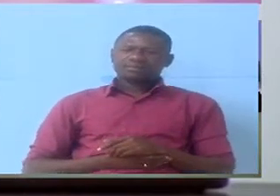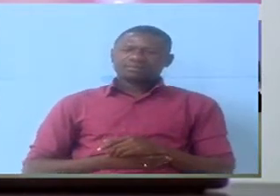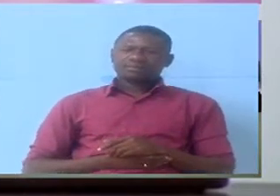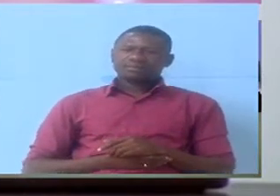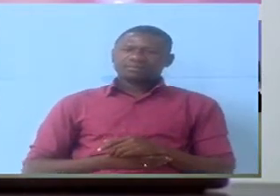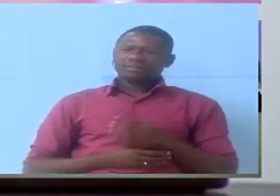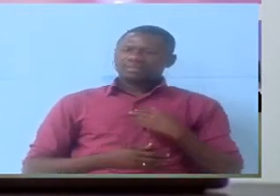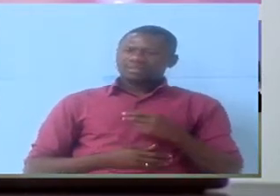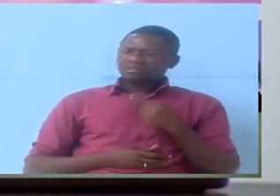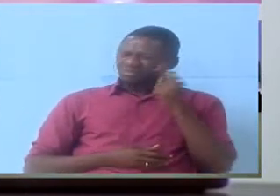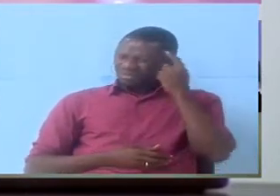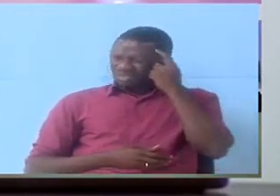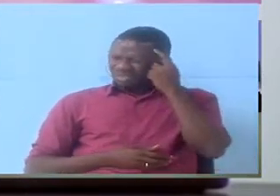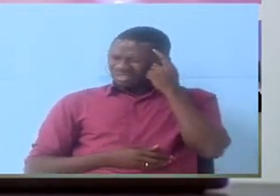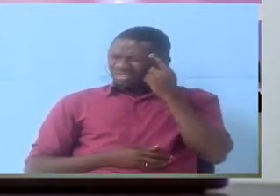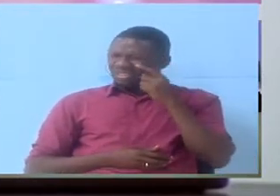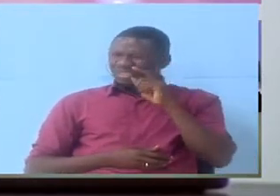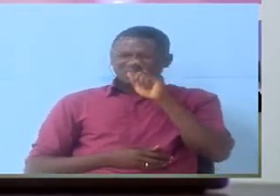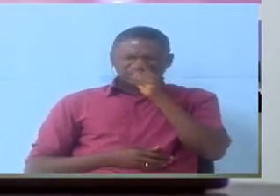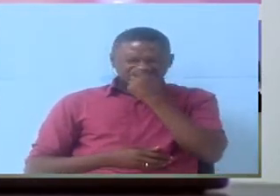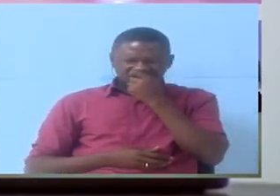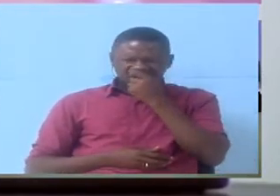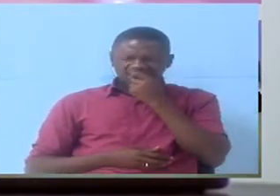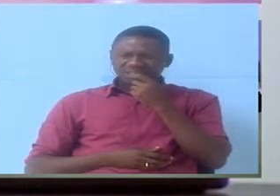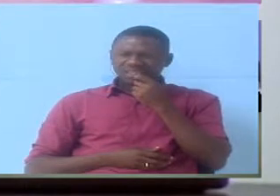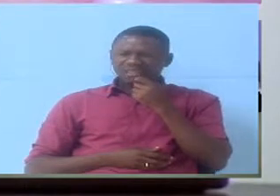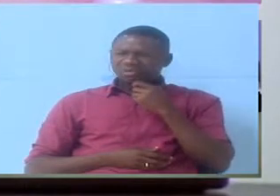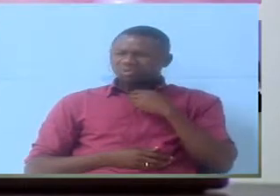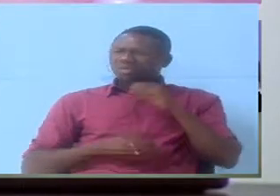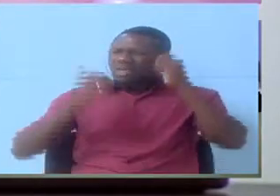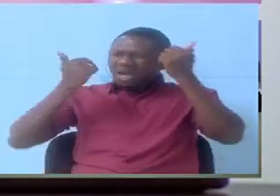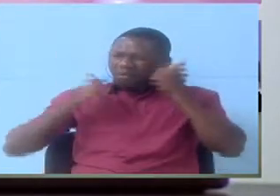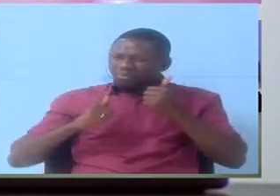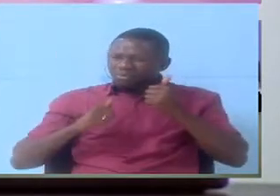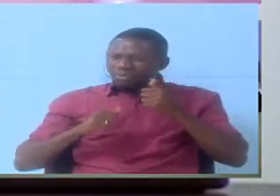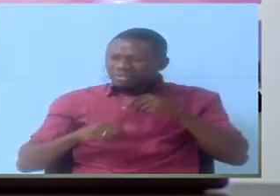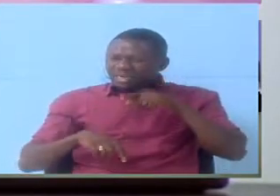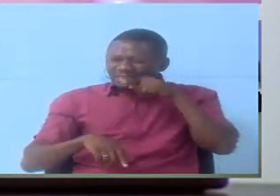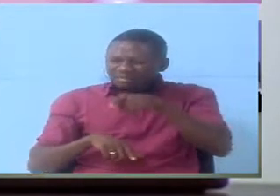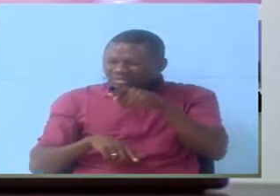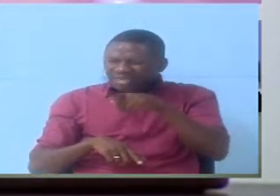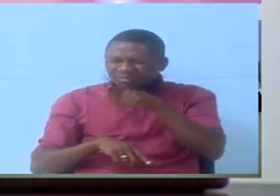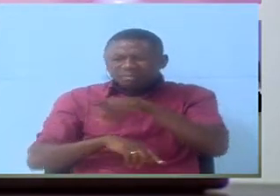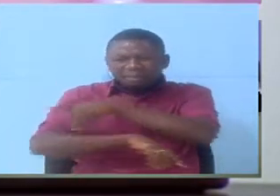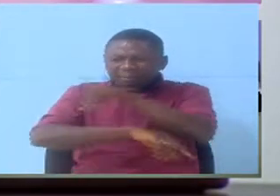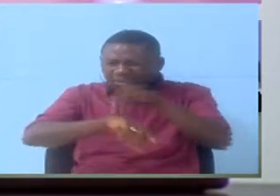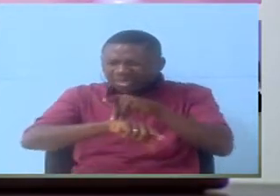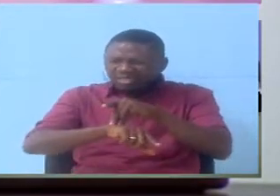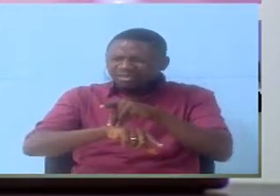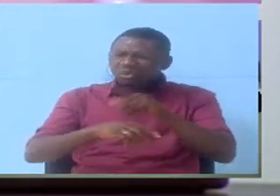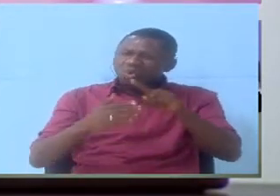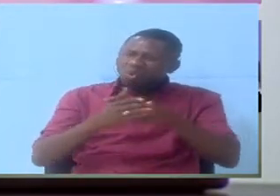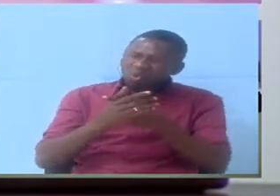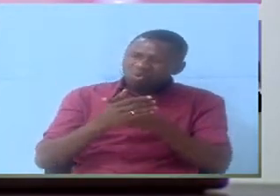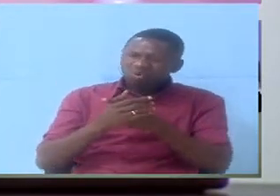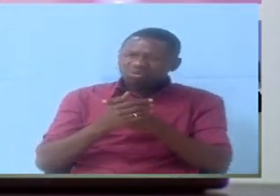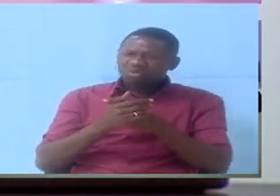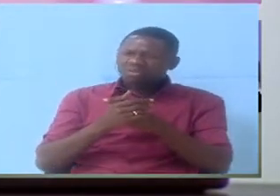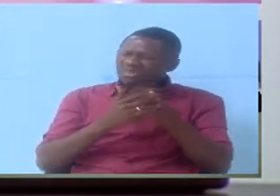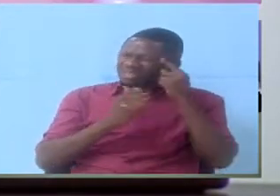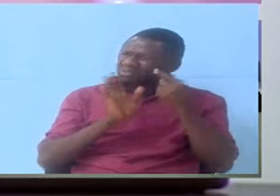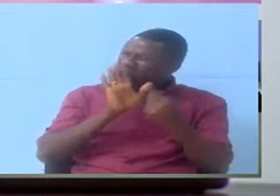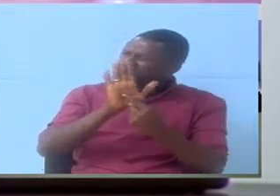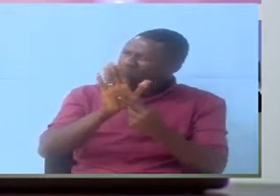at the site where you found the body? Or did it appear that the killing was done elsewhere and